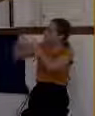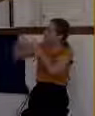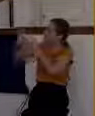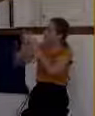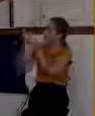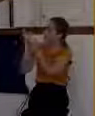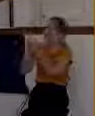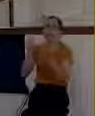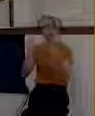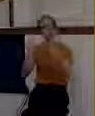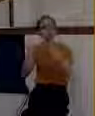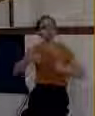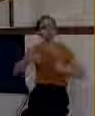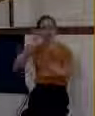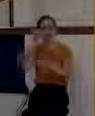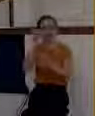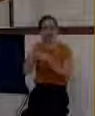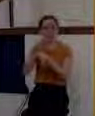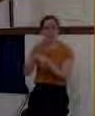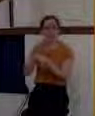Tell him you want to be saved. Tell him that you're a sinner.